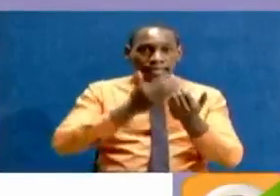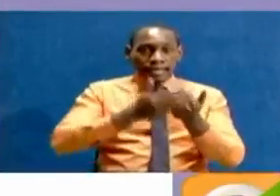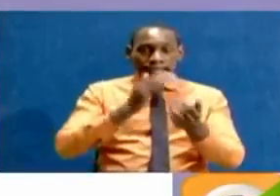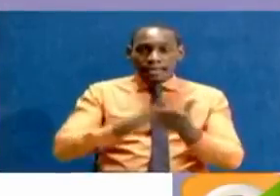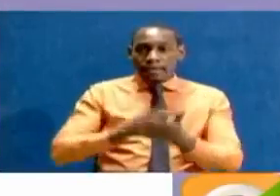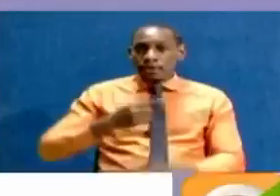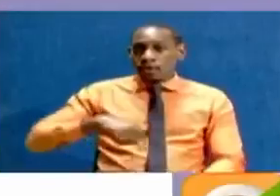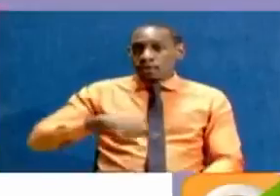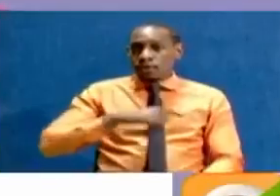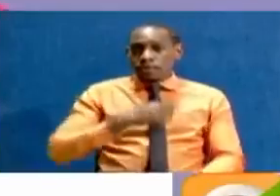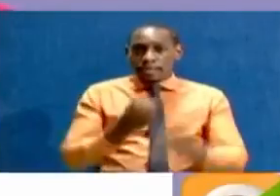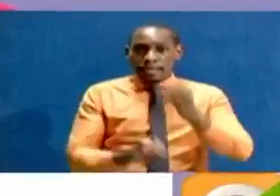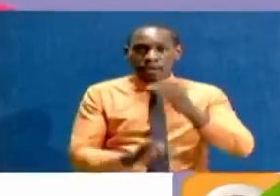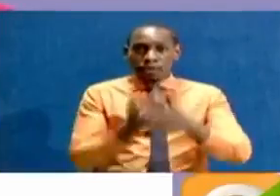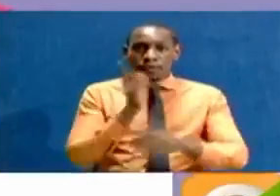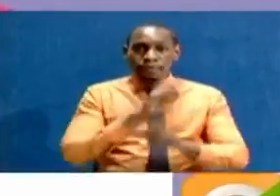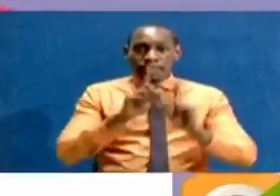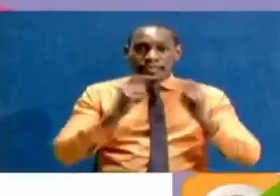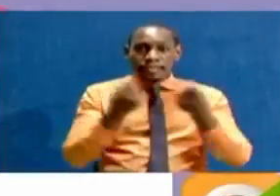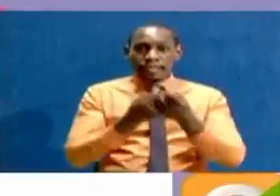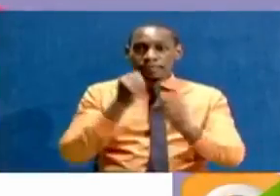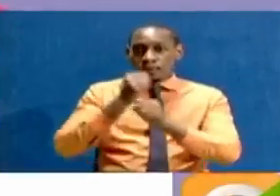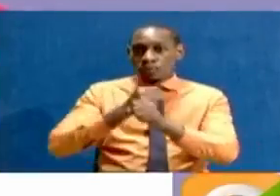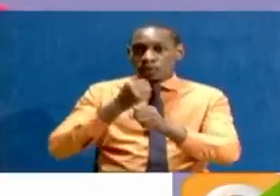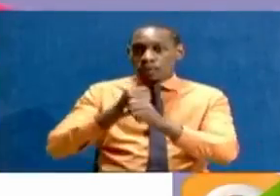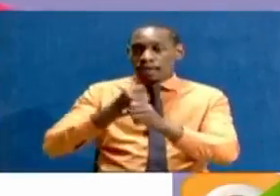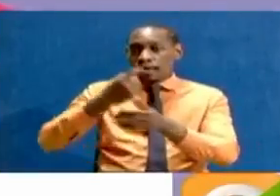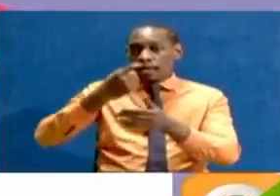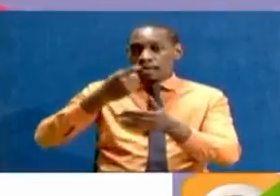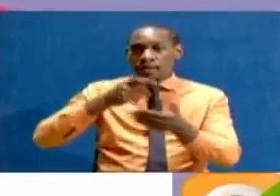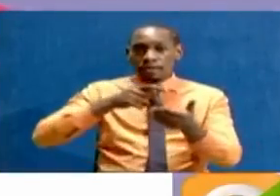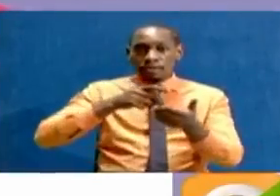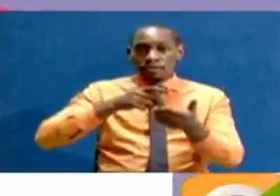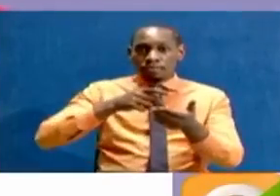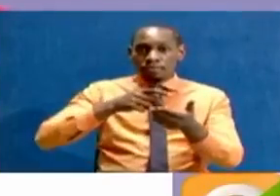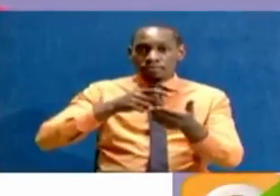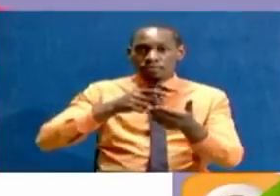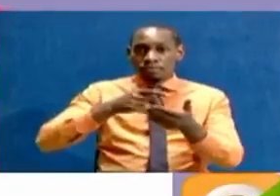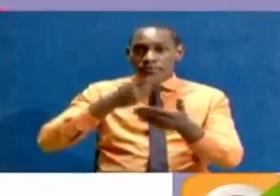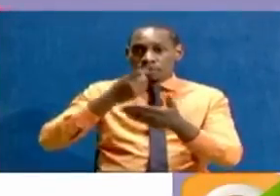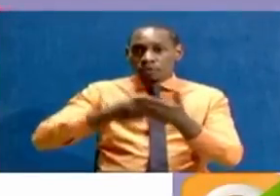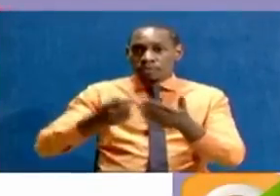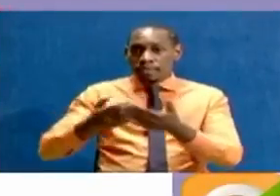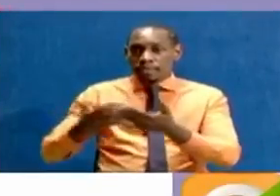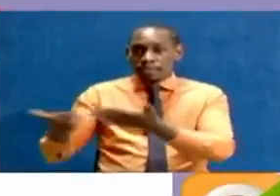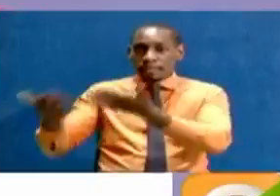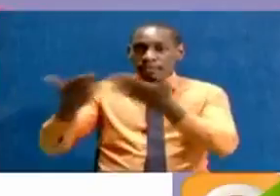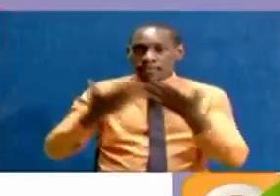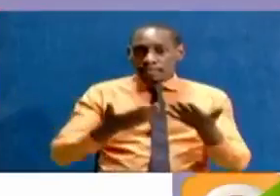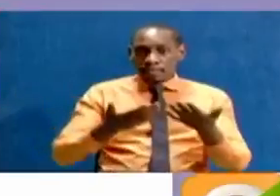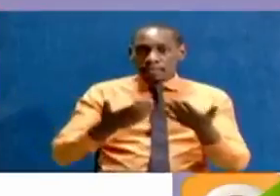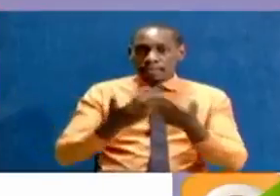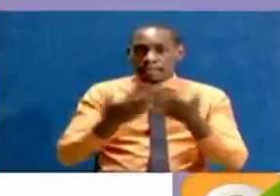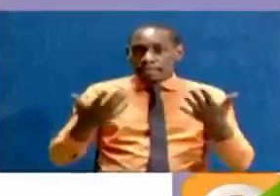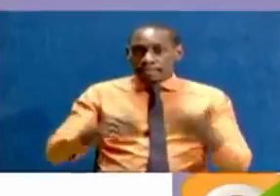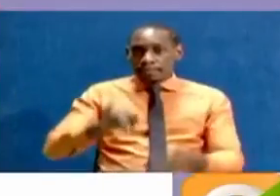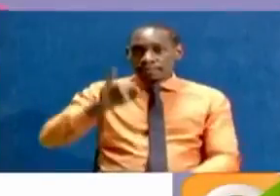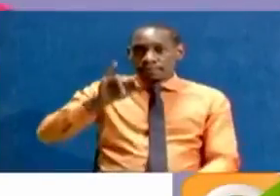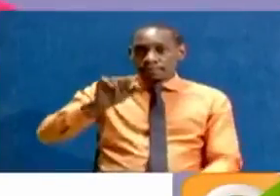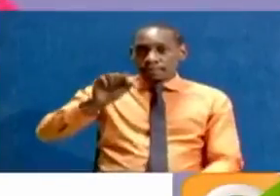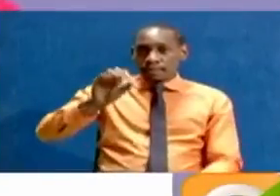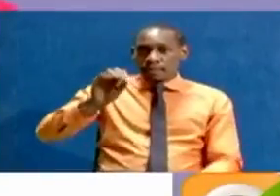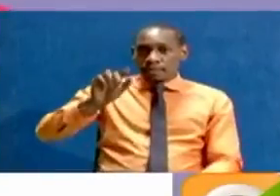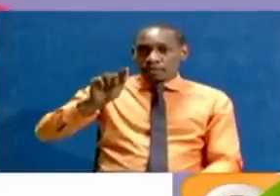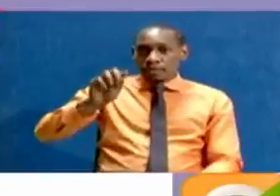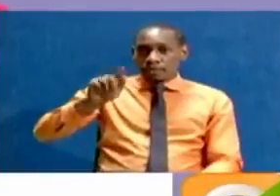So we have set up a team that is working on the logistics that to transport the consumables or the isotopes from